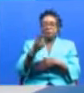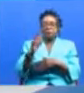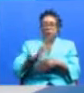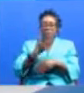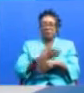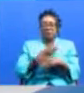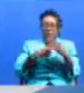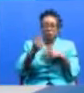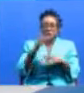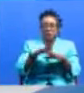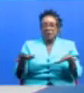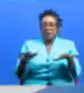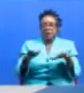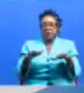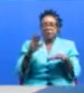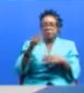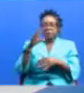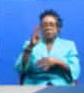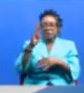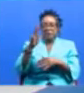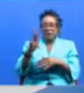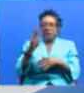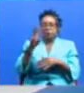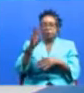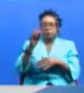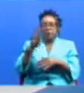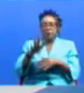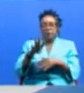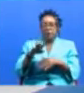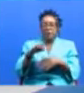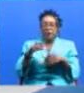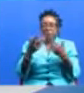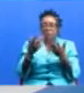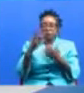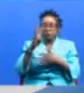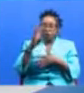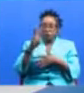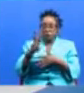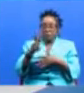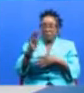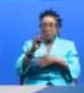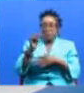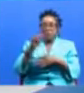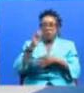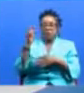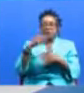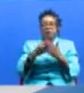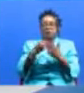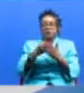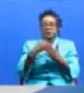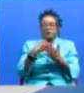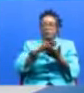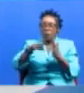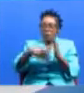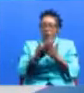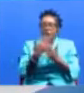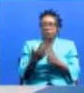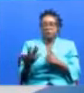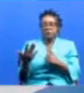Central Bank of Kenya back in 2004 for 42 million Kenya shillings, and that he has all the necessary